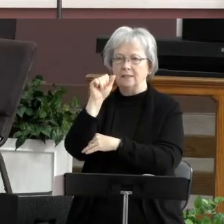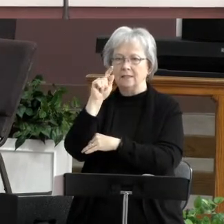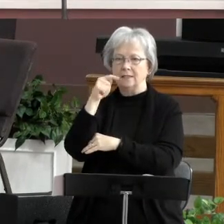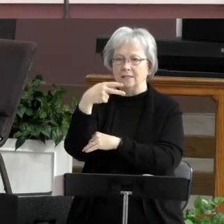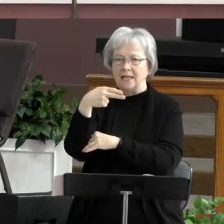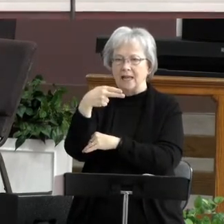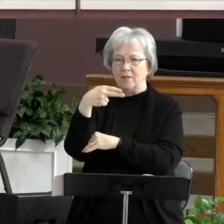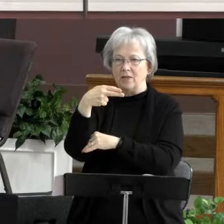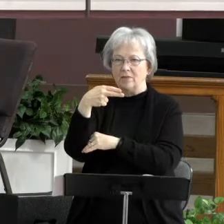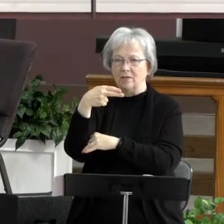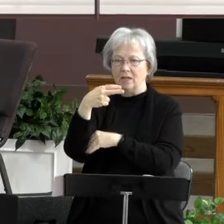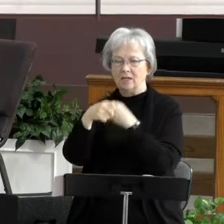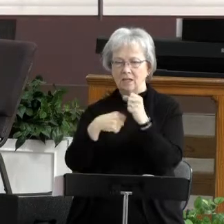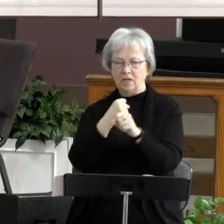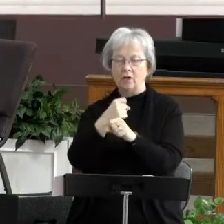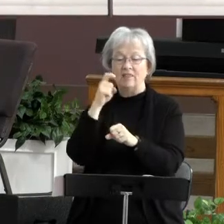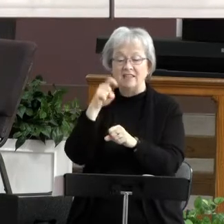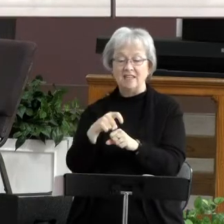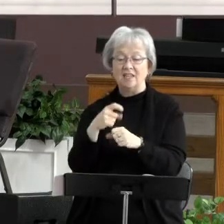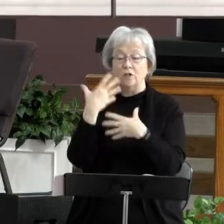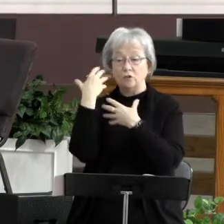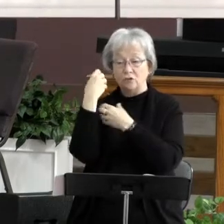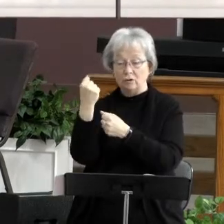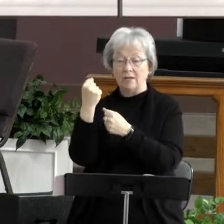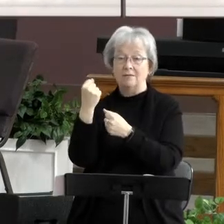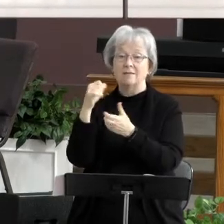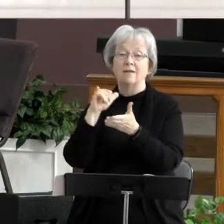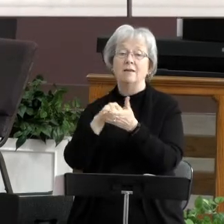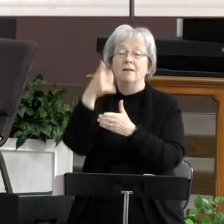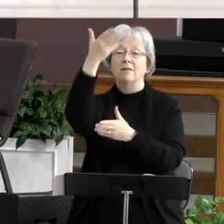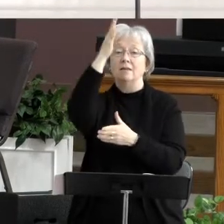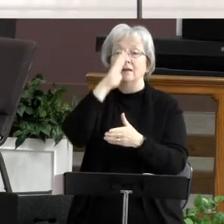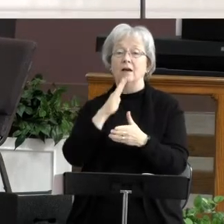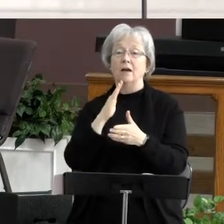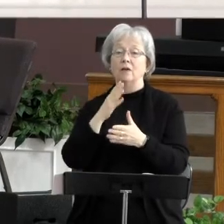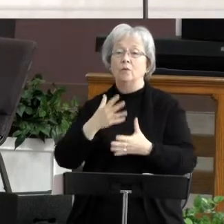trust that God would provide enough.